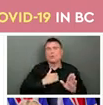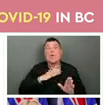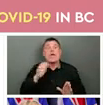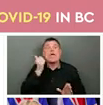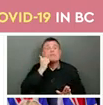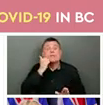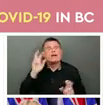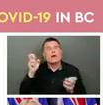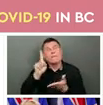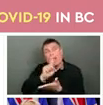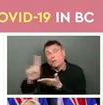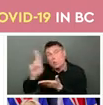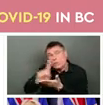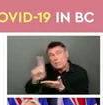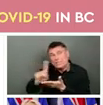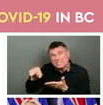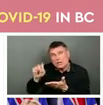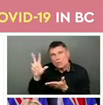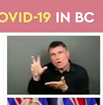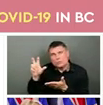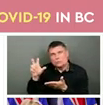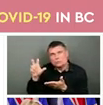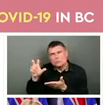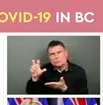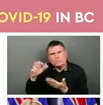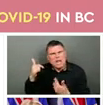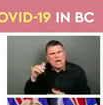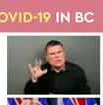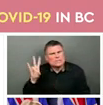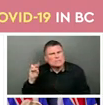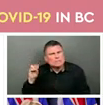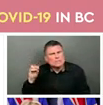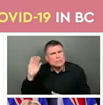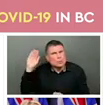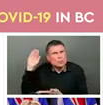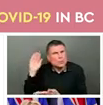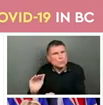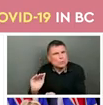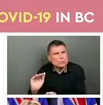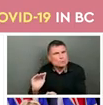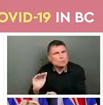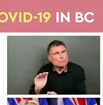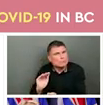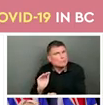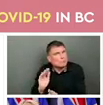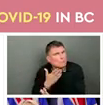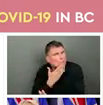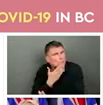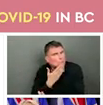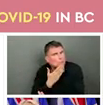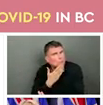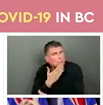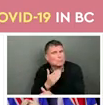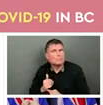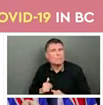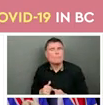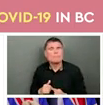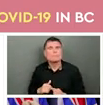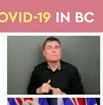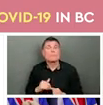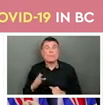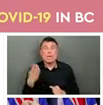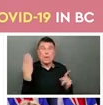70 cases per week, being the highest in the Surrey area. And as you can see, the light color of the blue dots across the